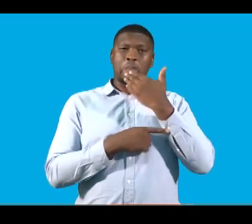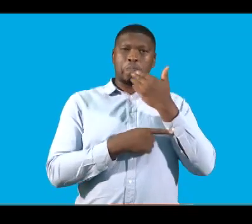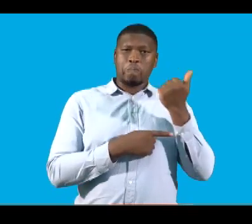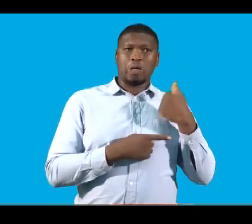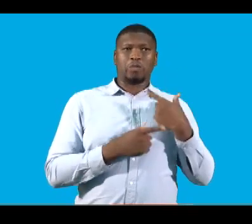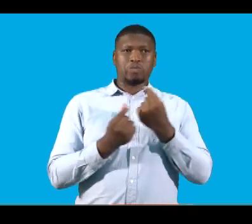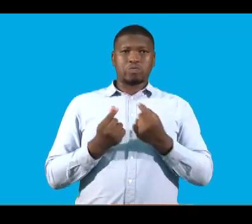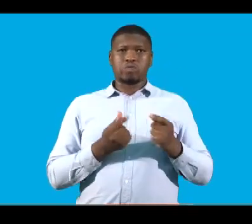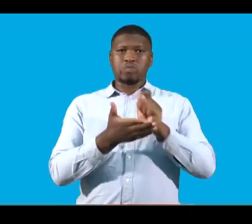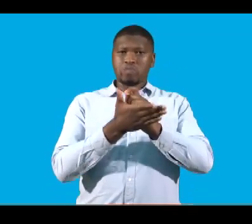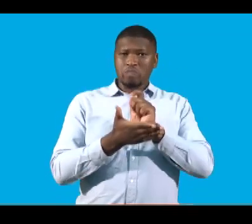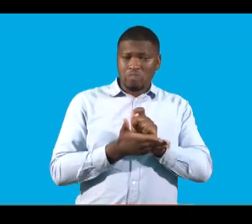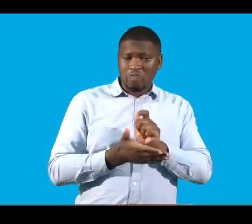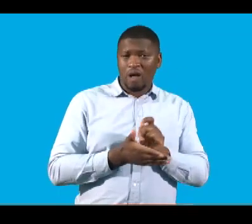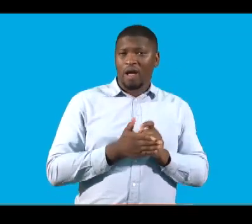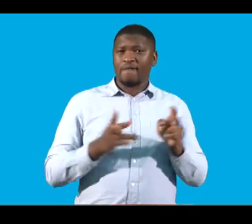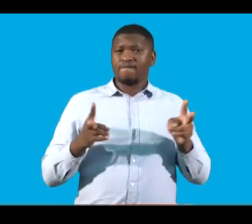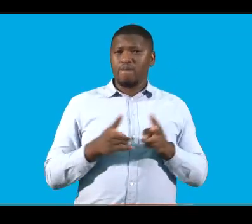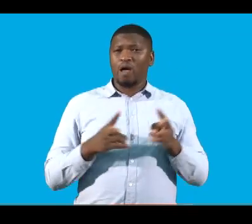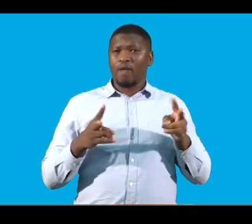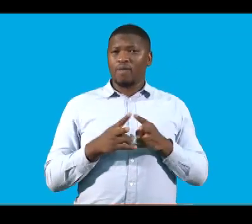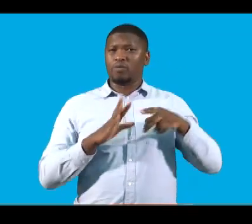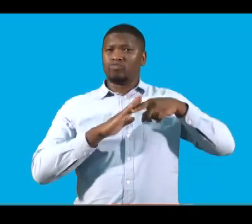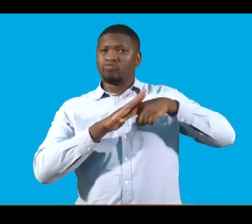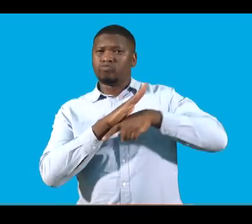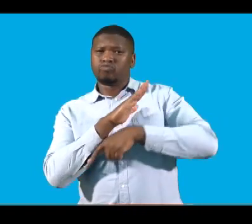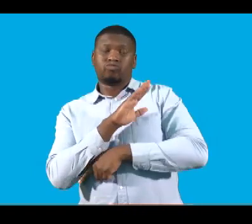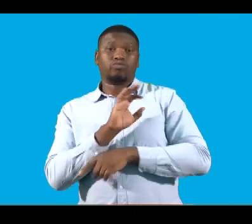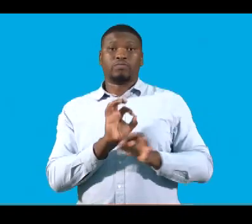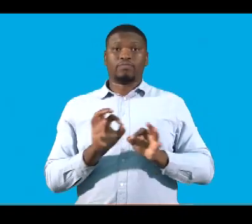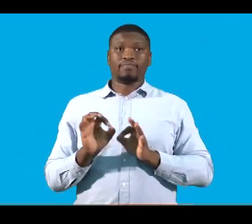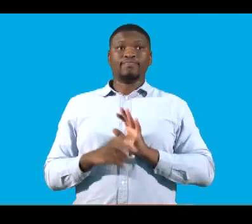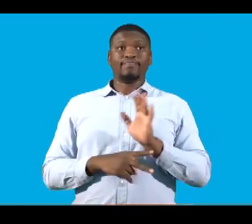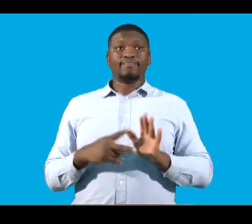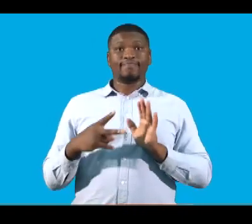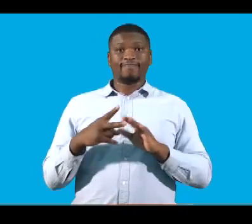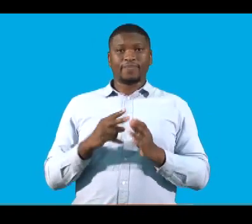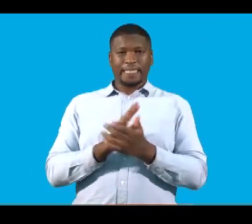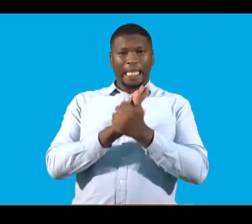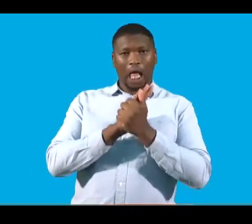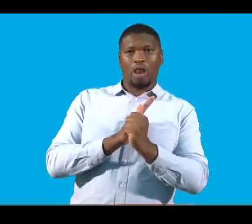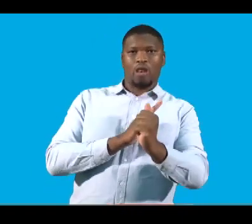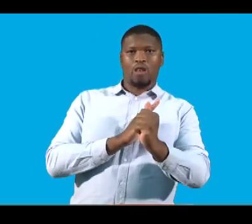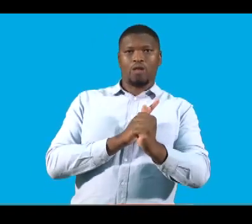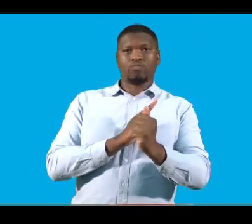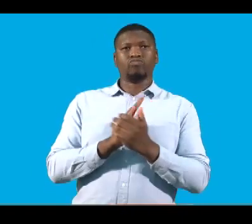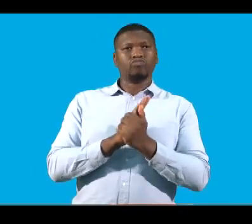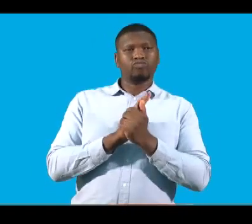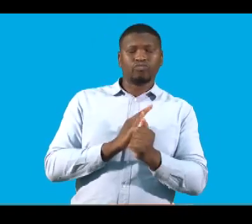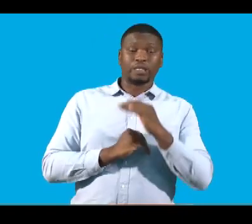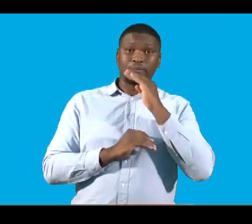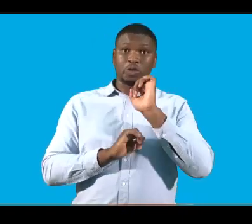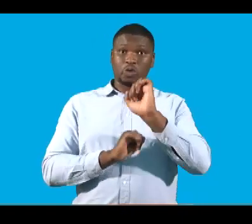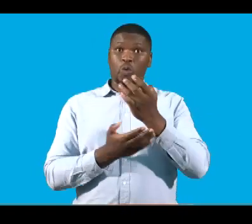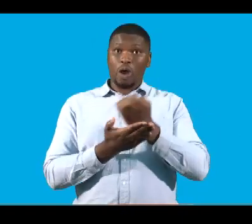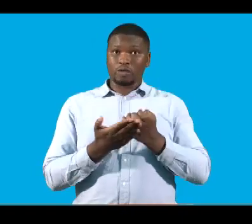really substantiated and written a very in-depth essay. Then you have a skillful category.